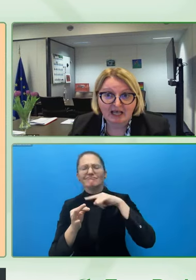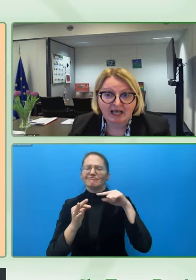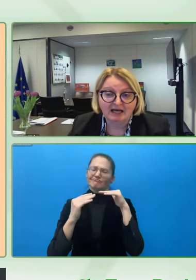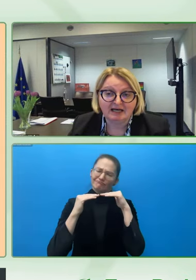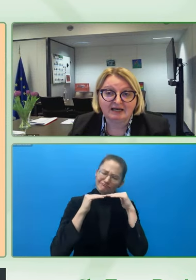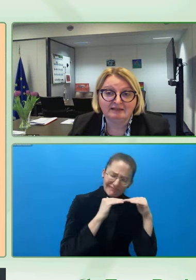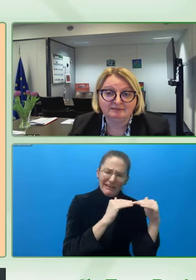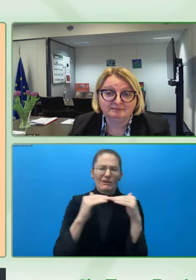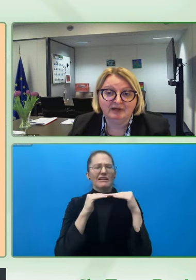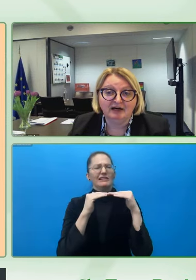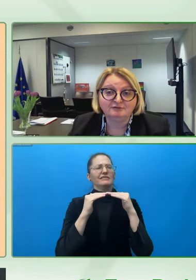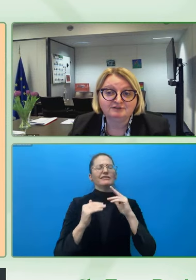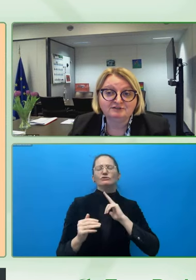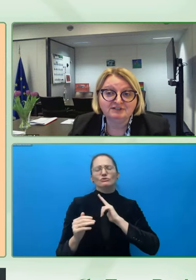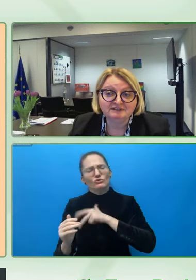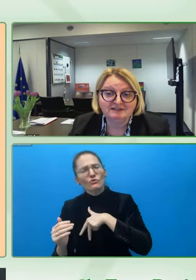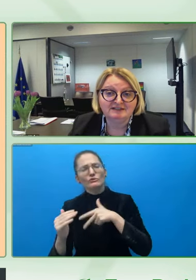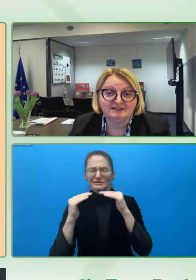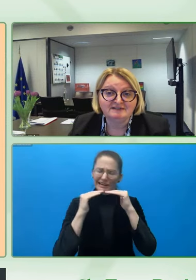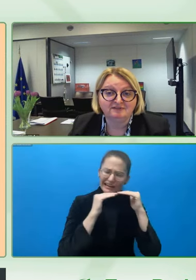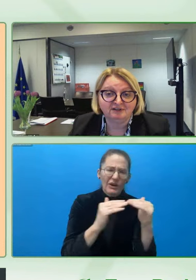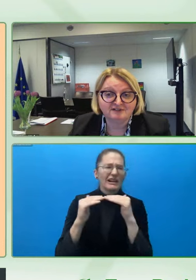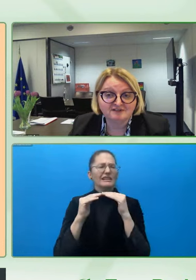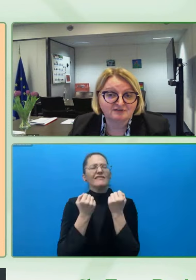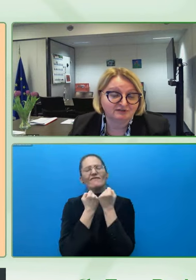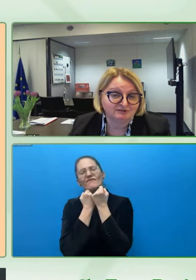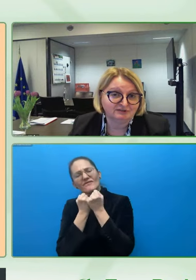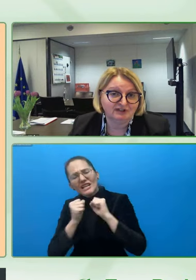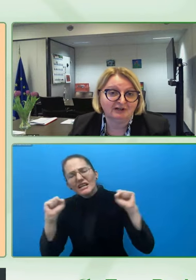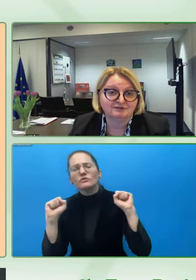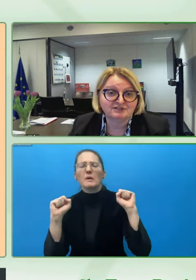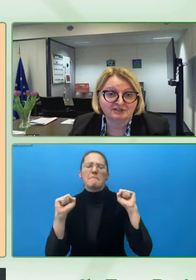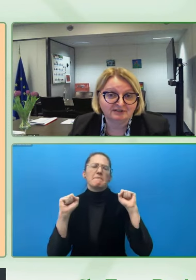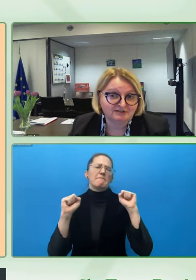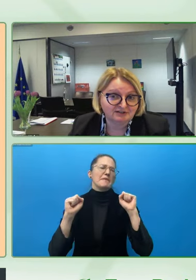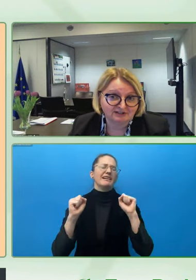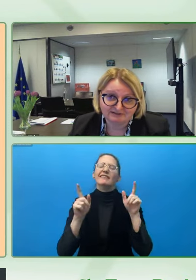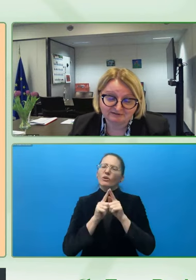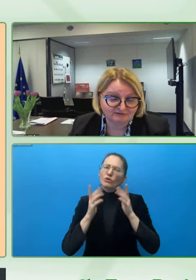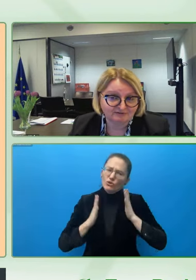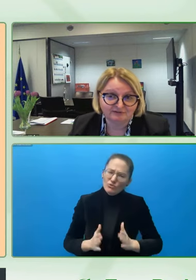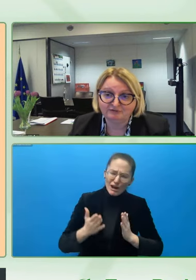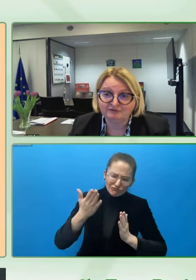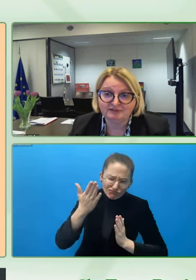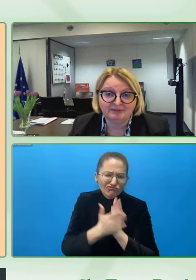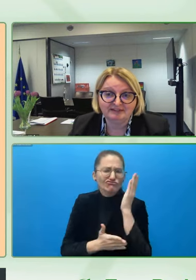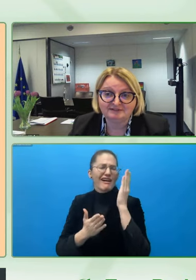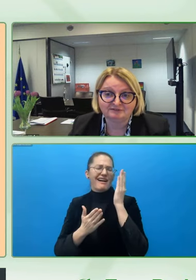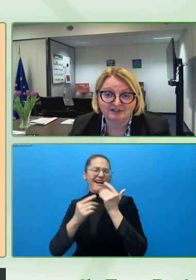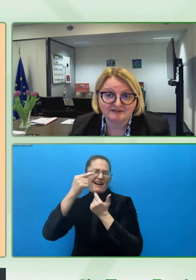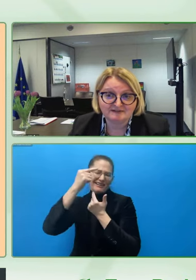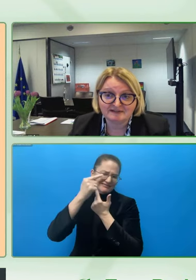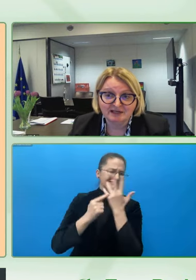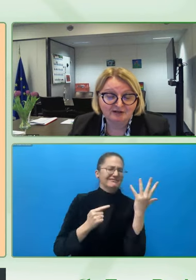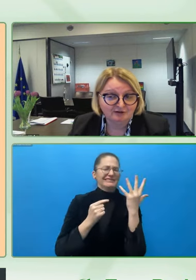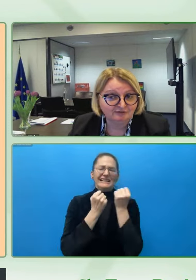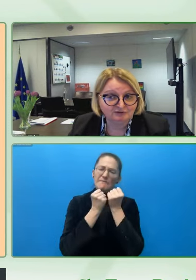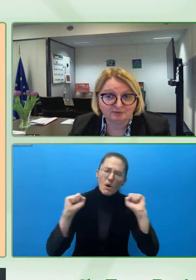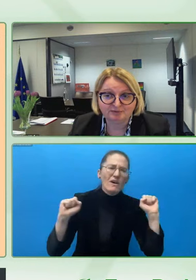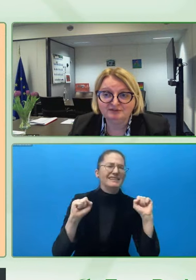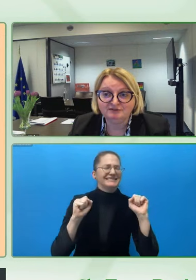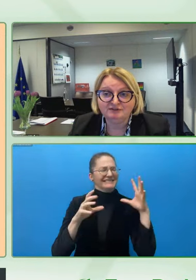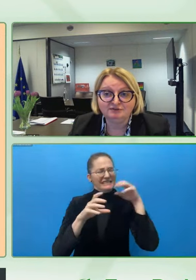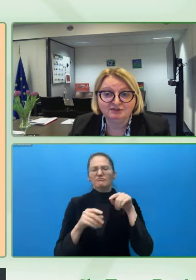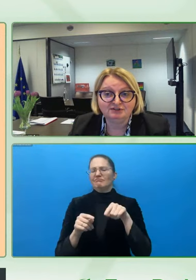rights. Our treaty is very strong. Our Charter of Fundamental Rights of